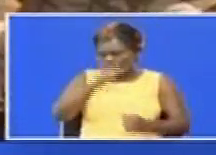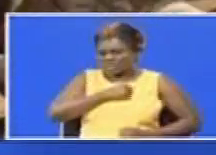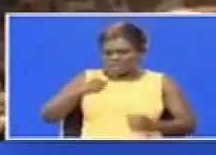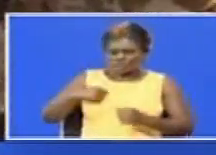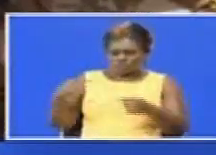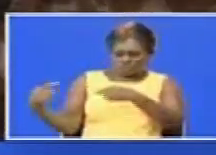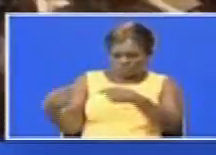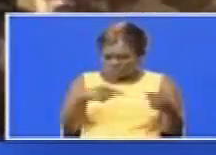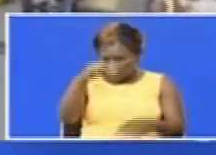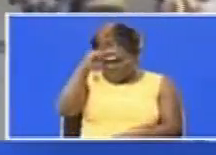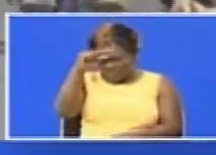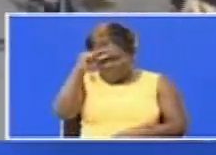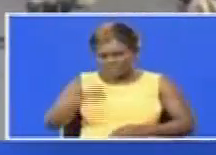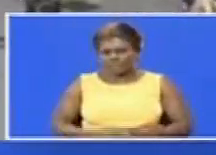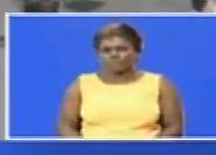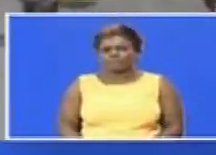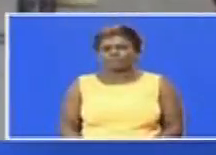denying Kiir's allegations.